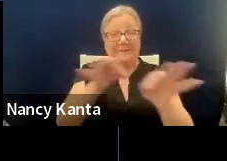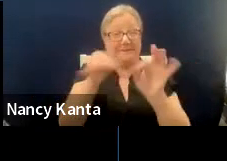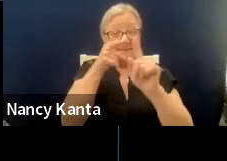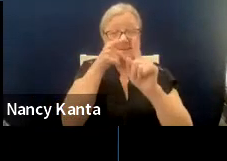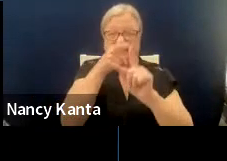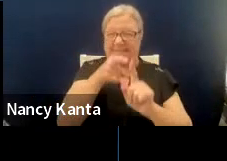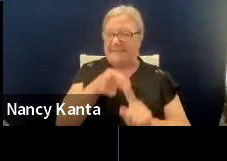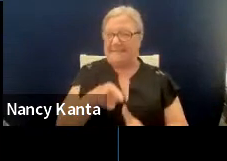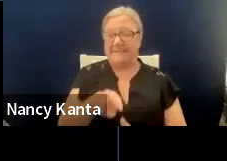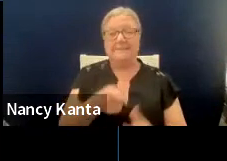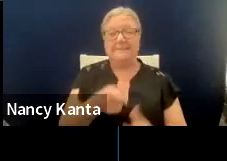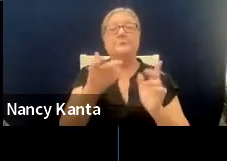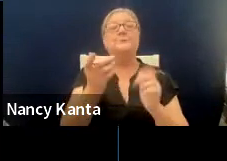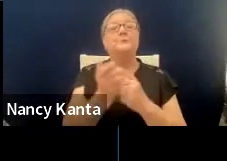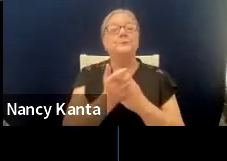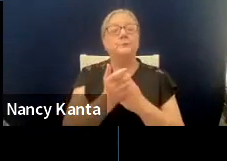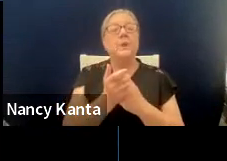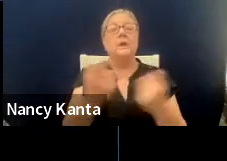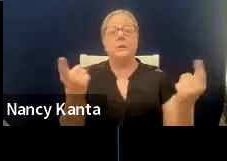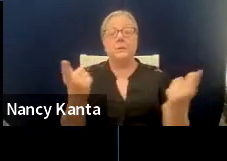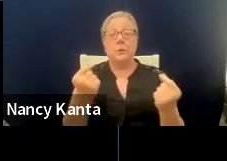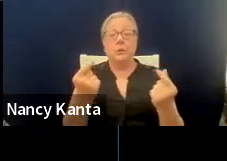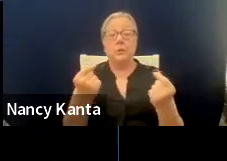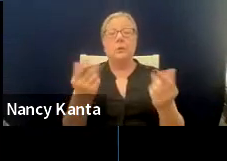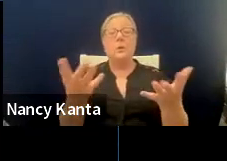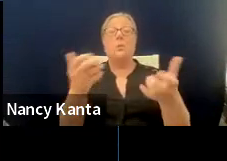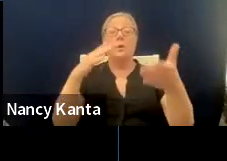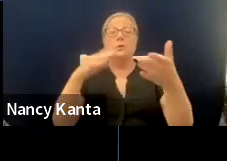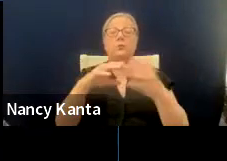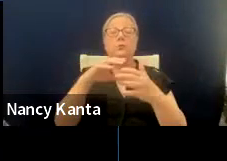design. So what we would like to do is to